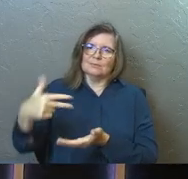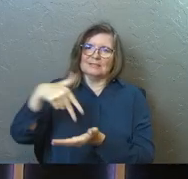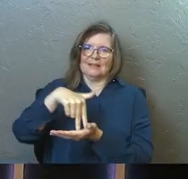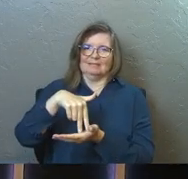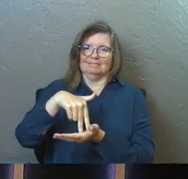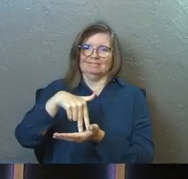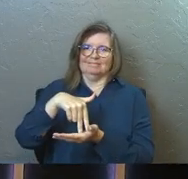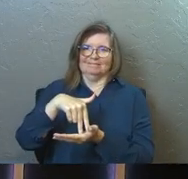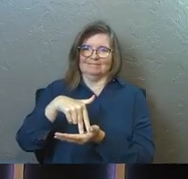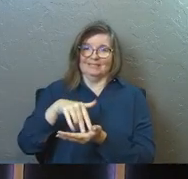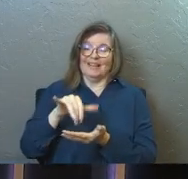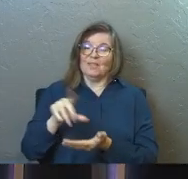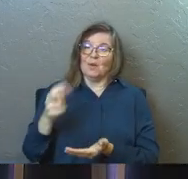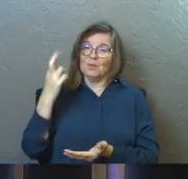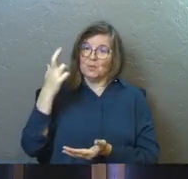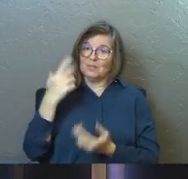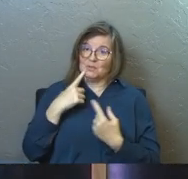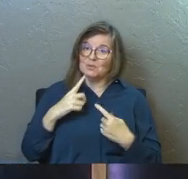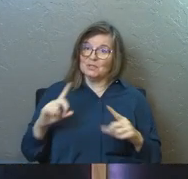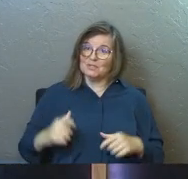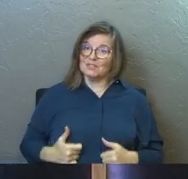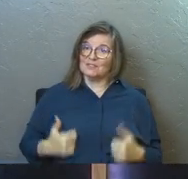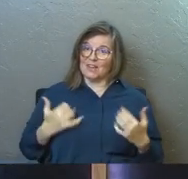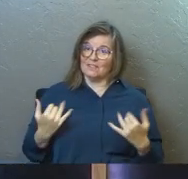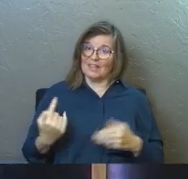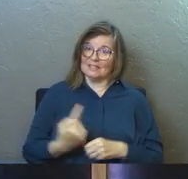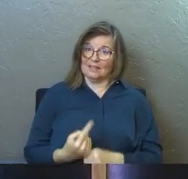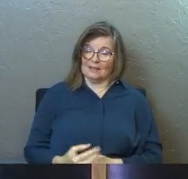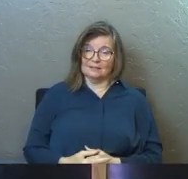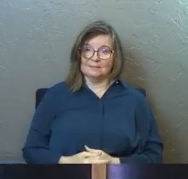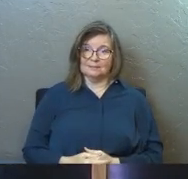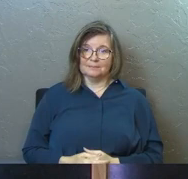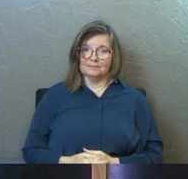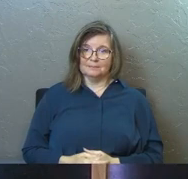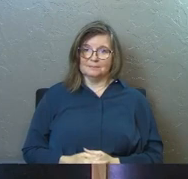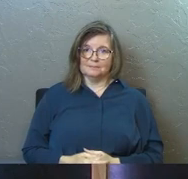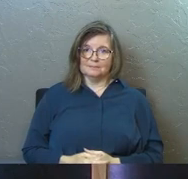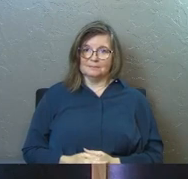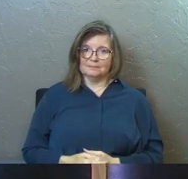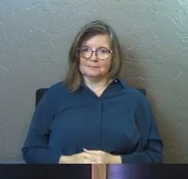stand. That's the only reason you survived that day.